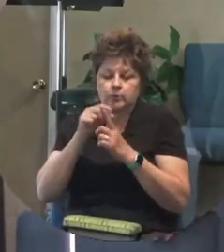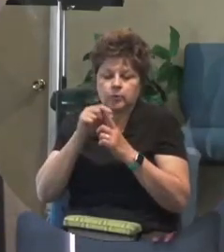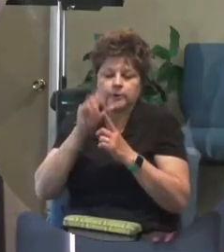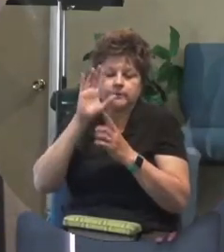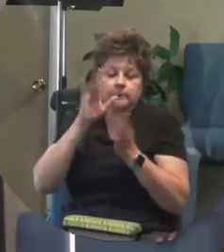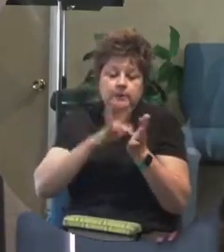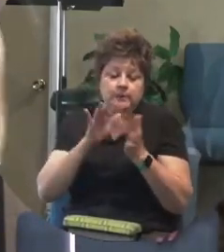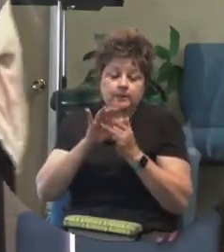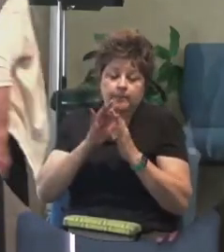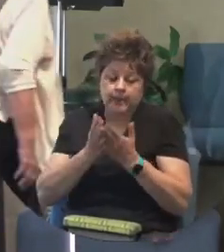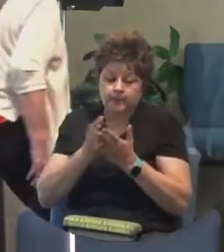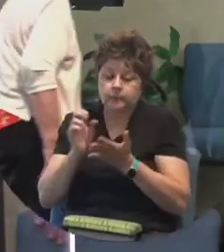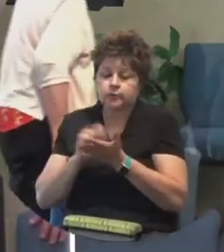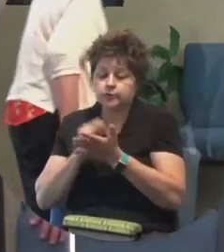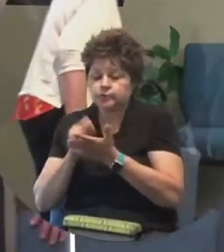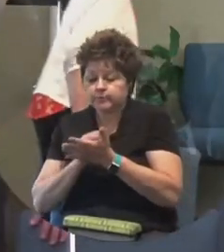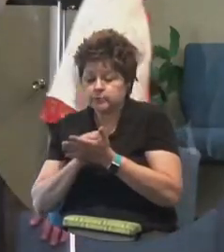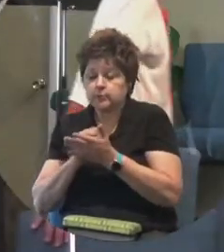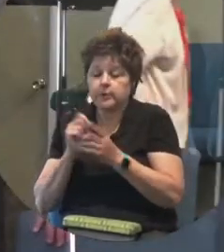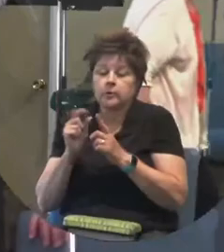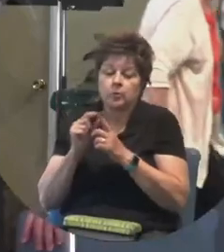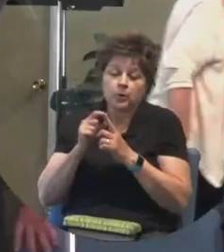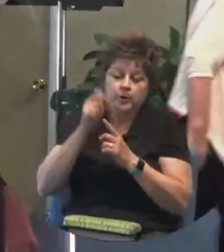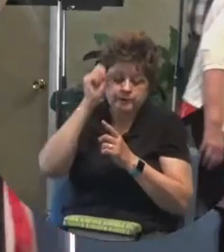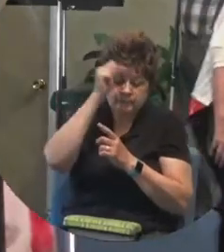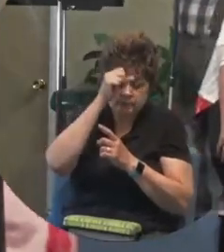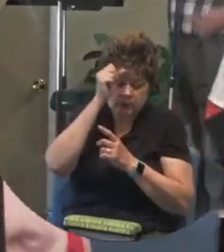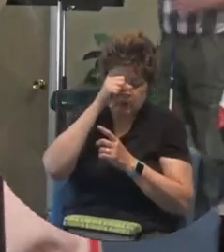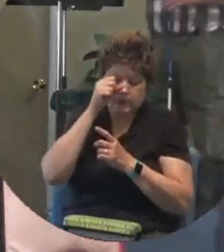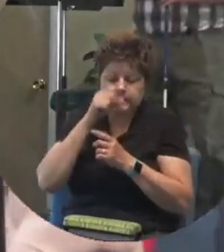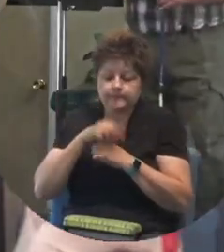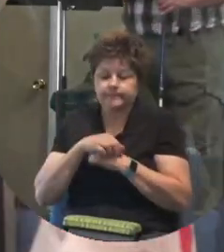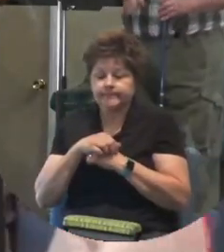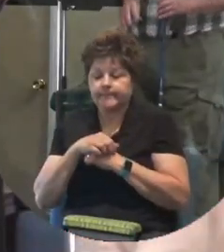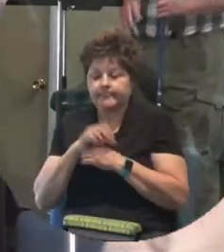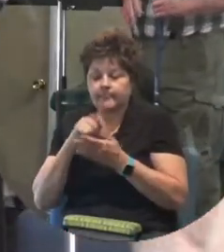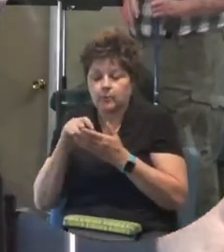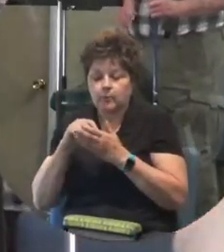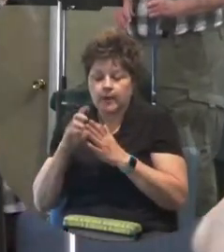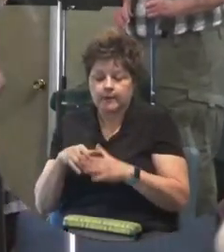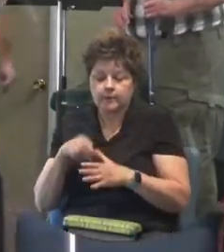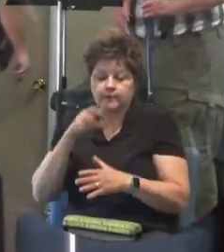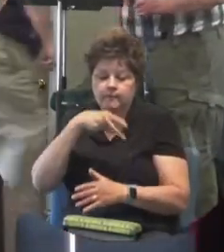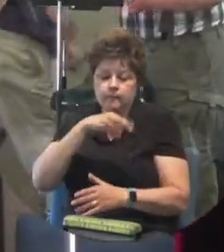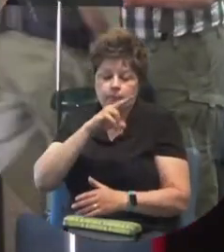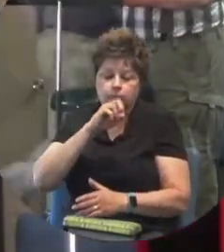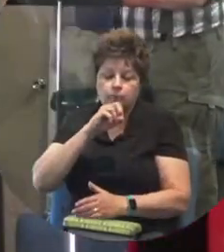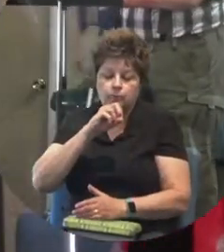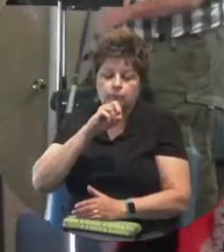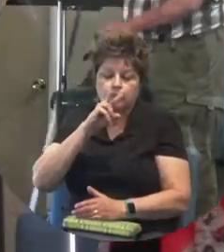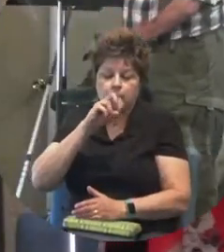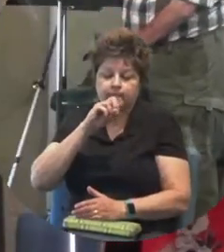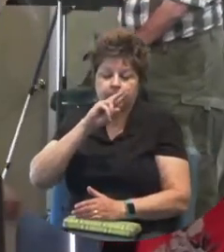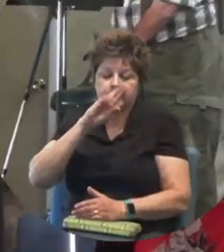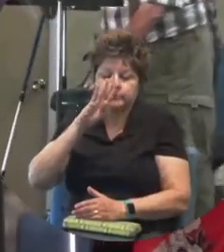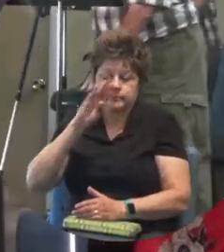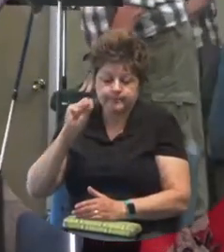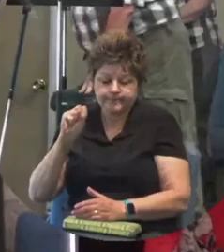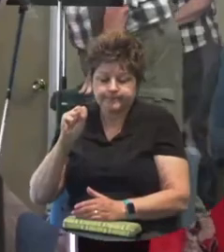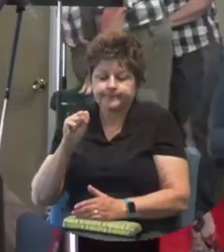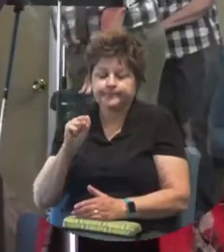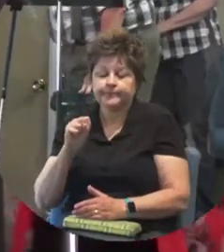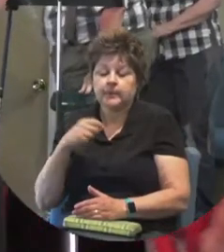scripture, in the words of Solomon, the writer of Proverbs. God, that we would